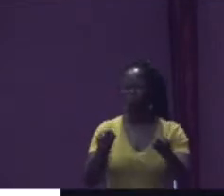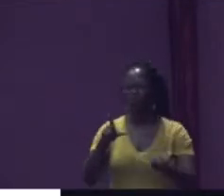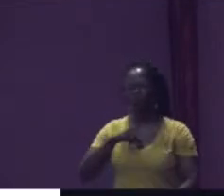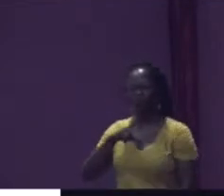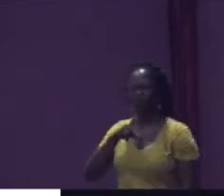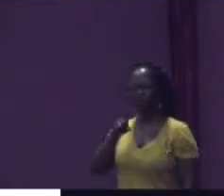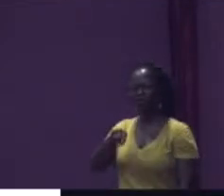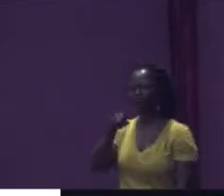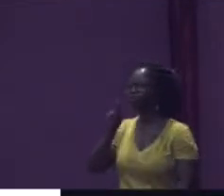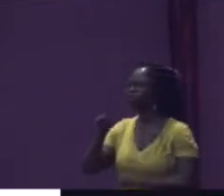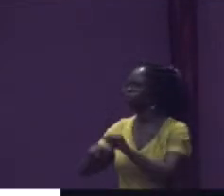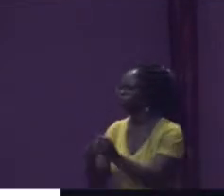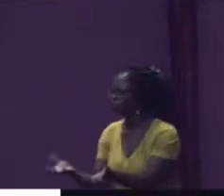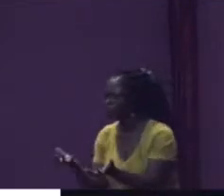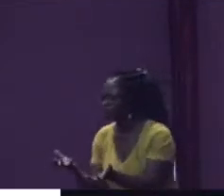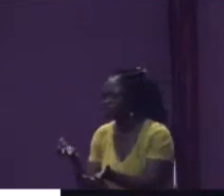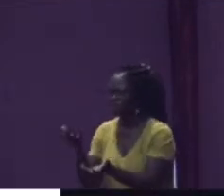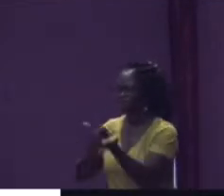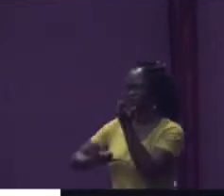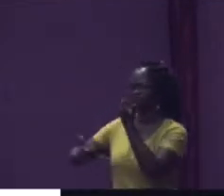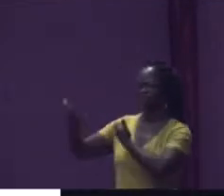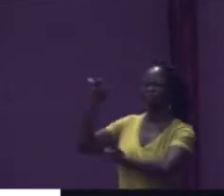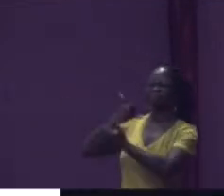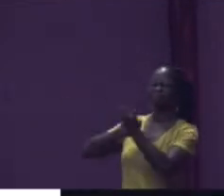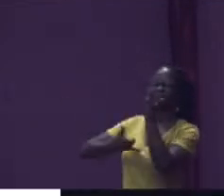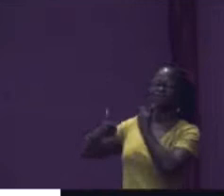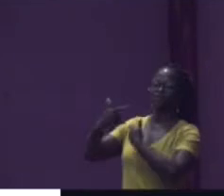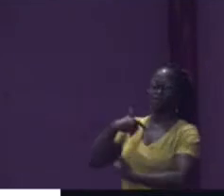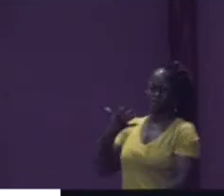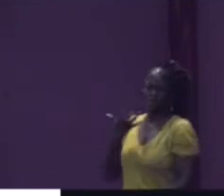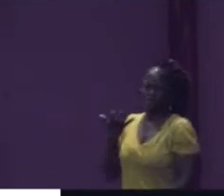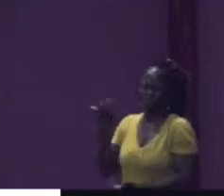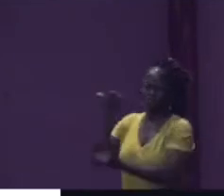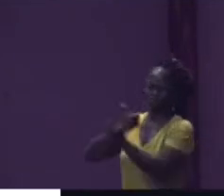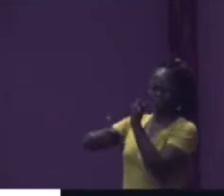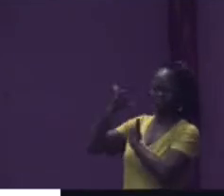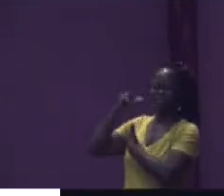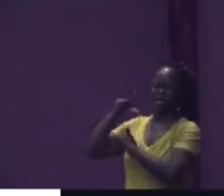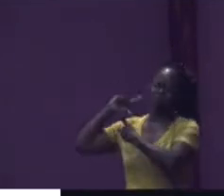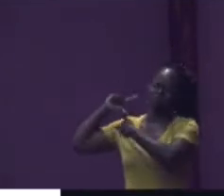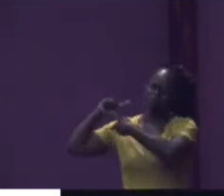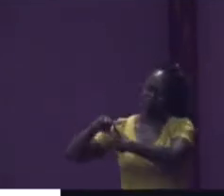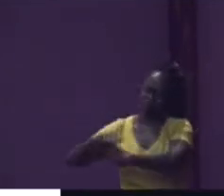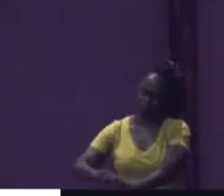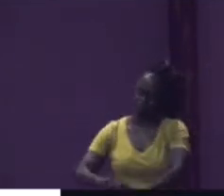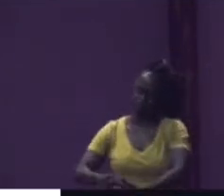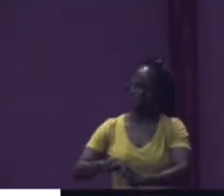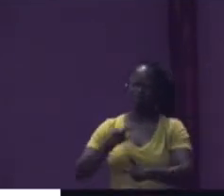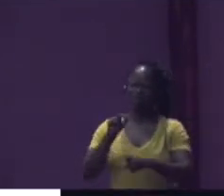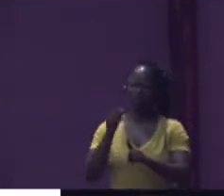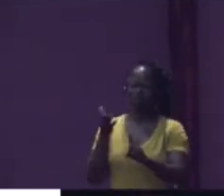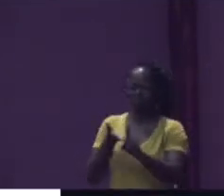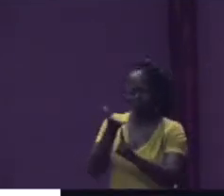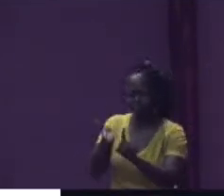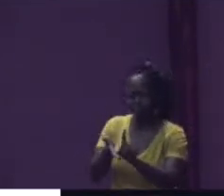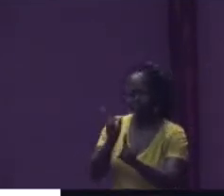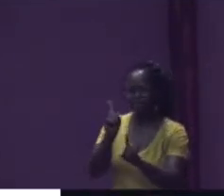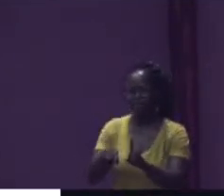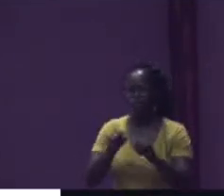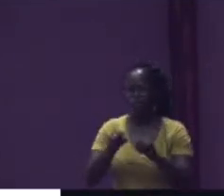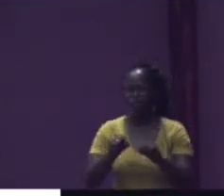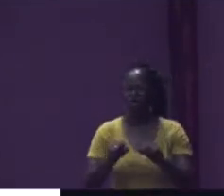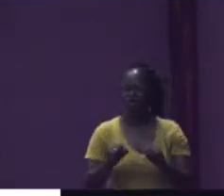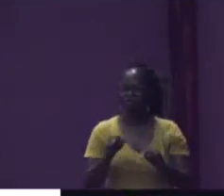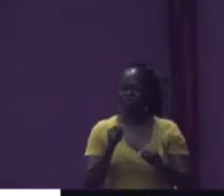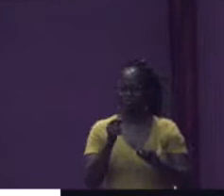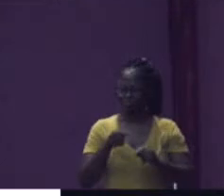traditional birth position was either kneeling or being supported by your husband and leaning